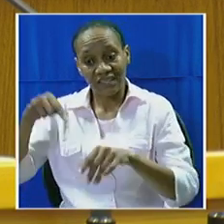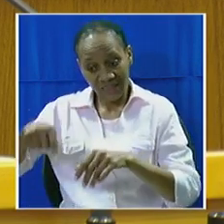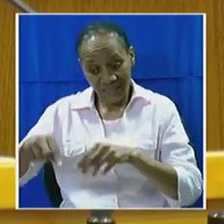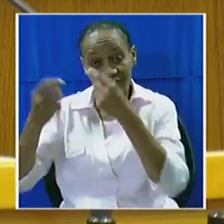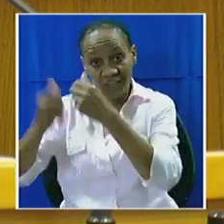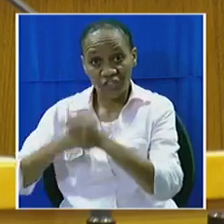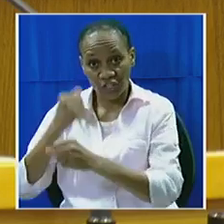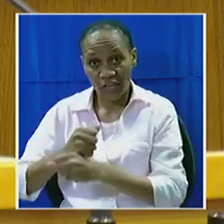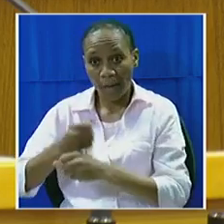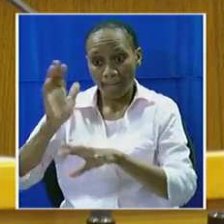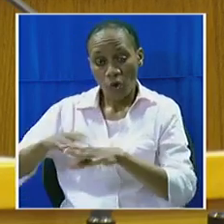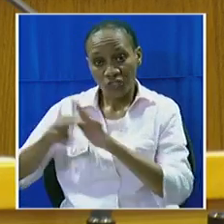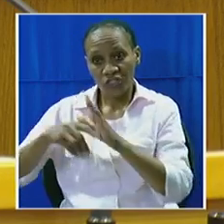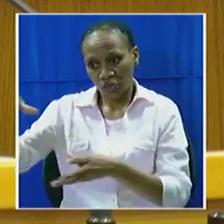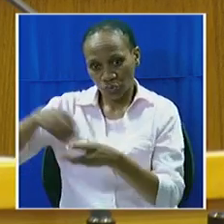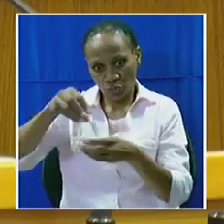year.